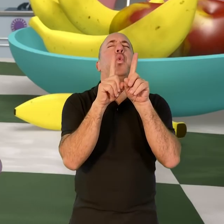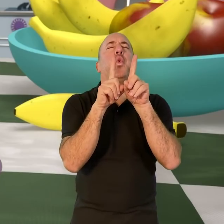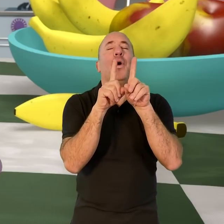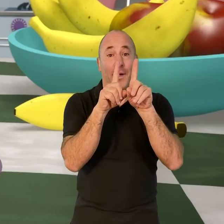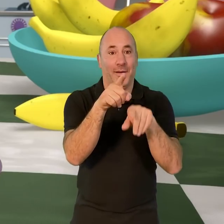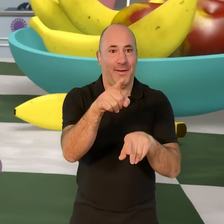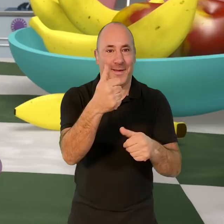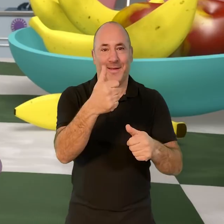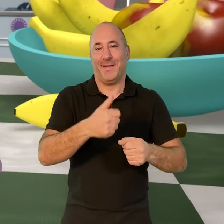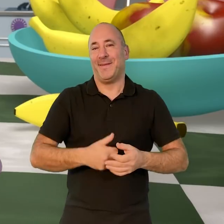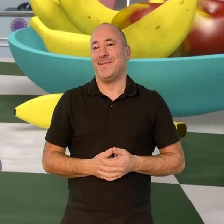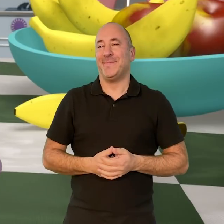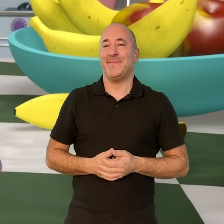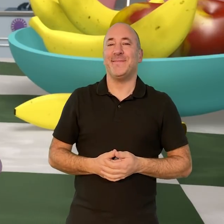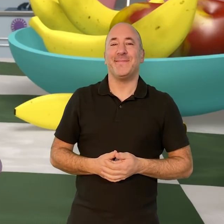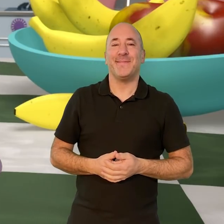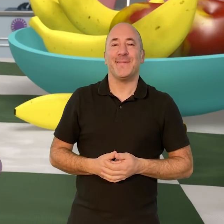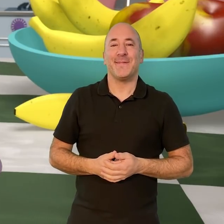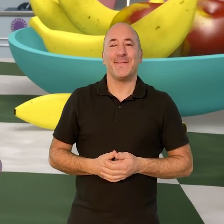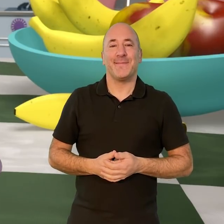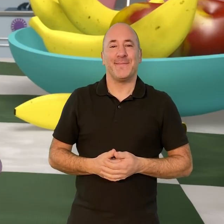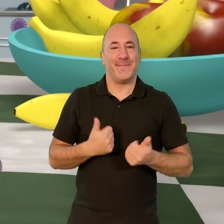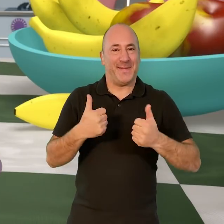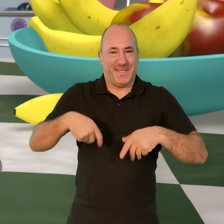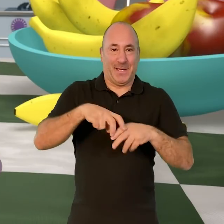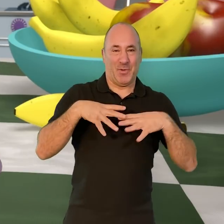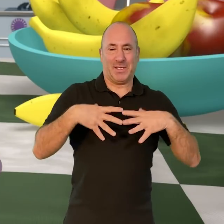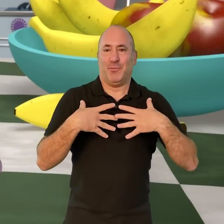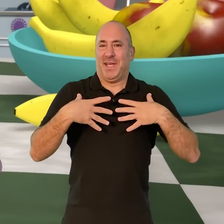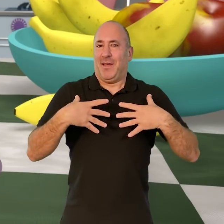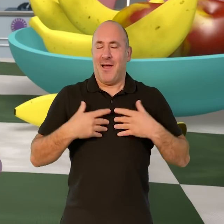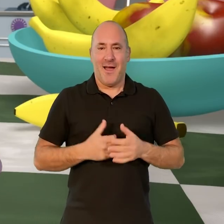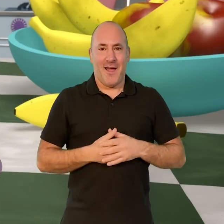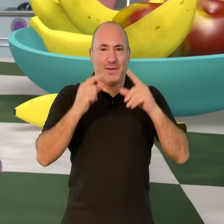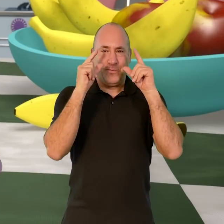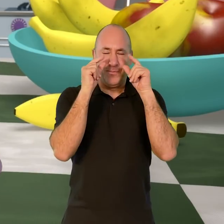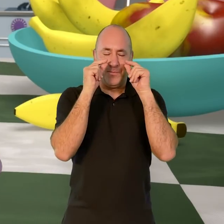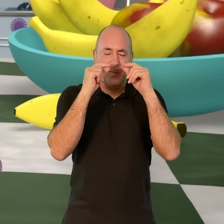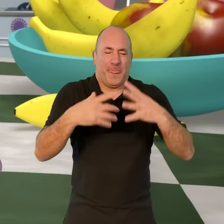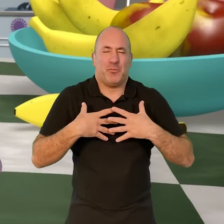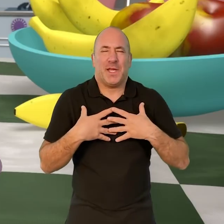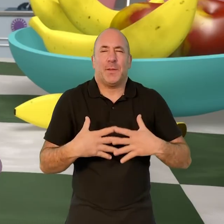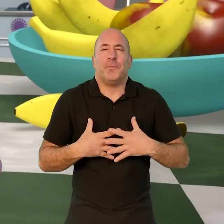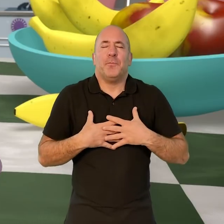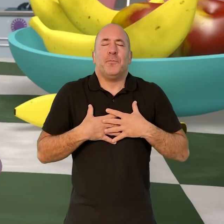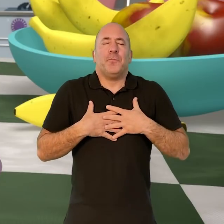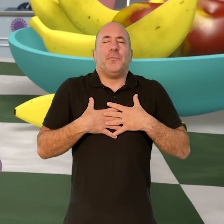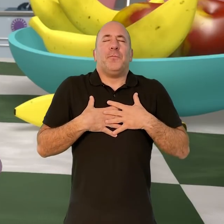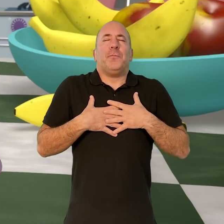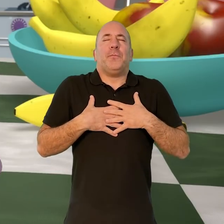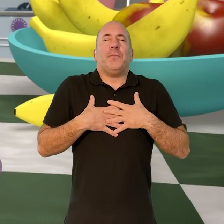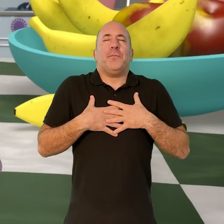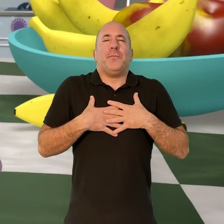Betsy sits up to breathe in this amazing feeling. She closes her eyes and